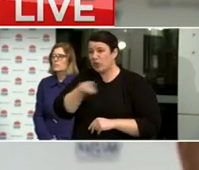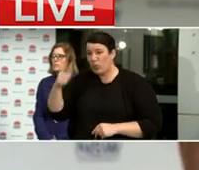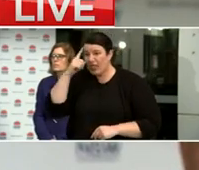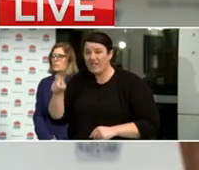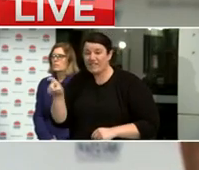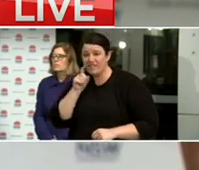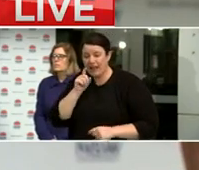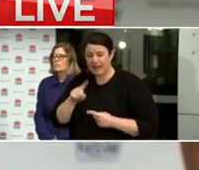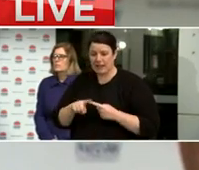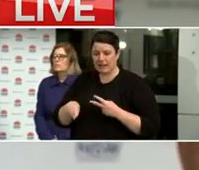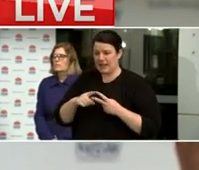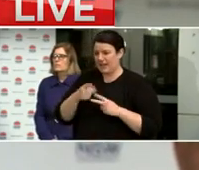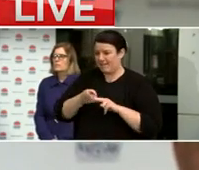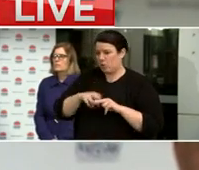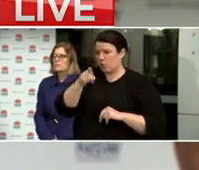some kind